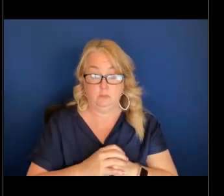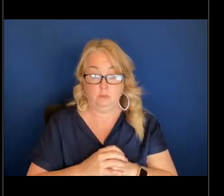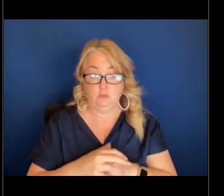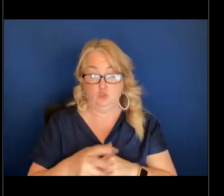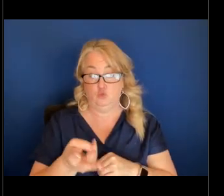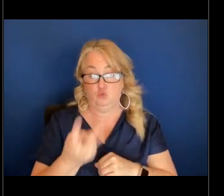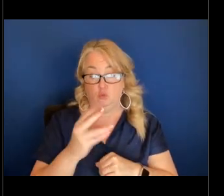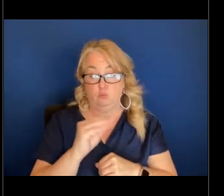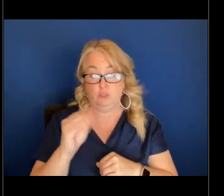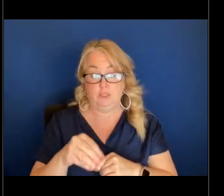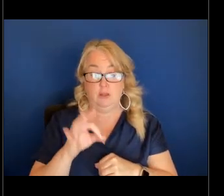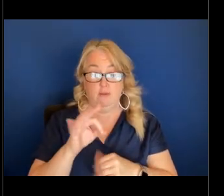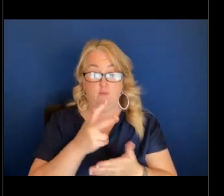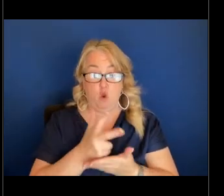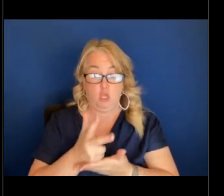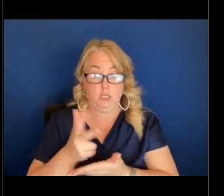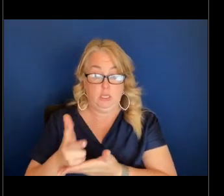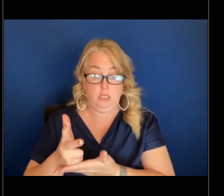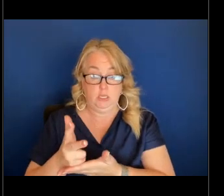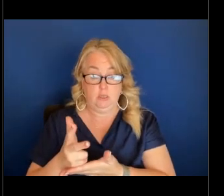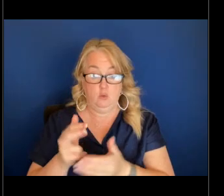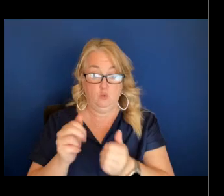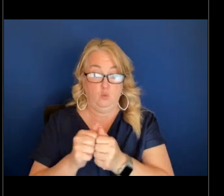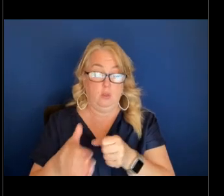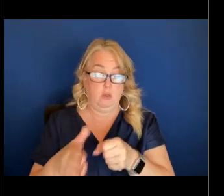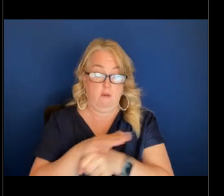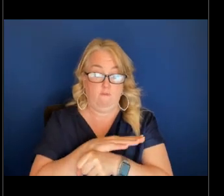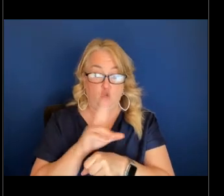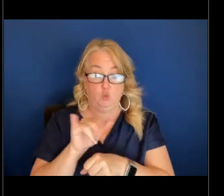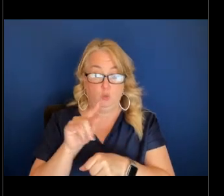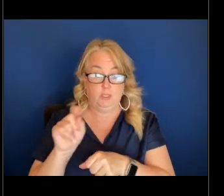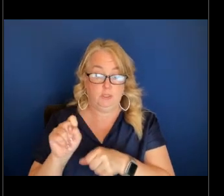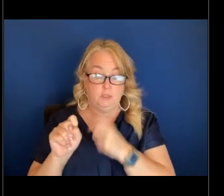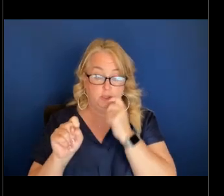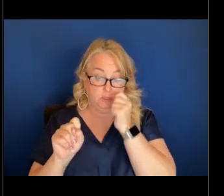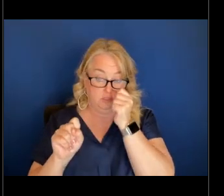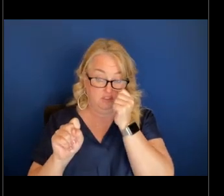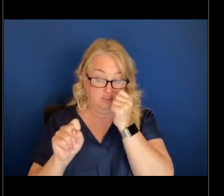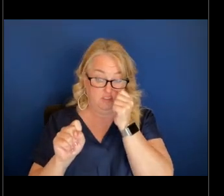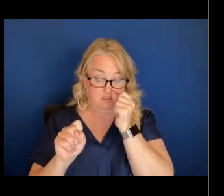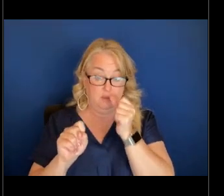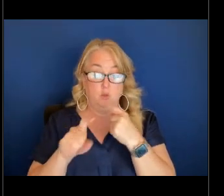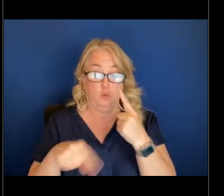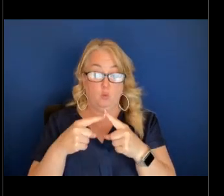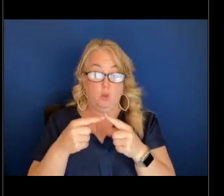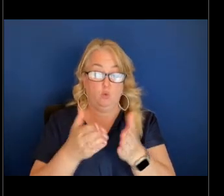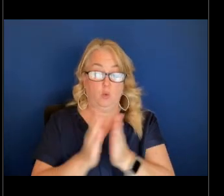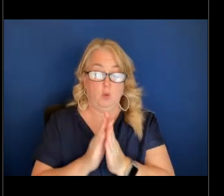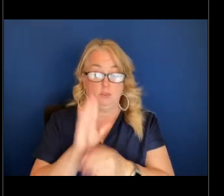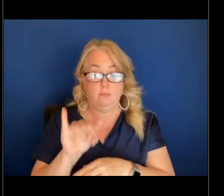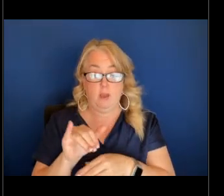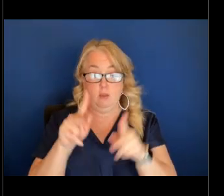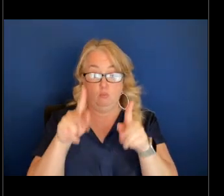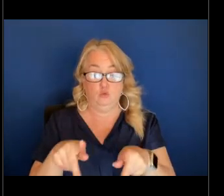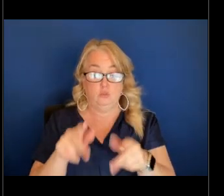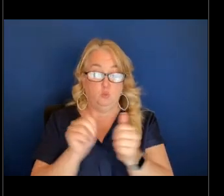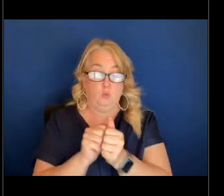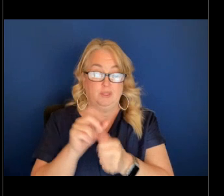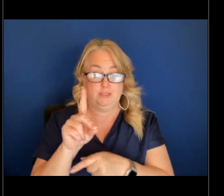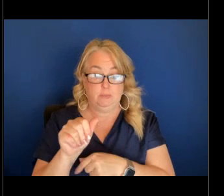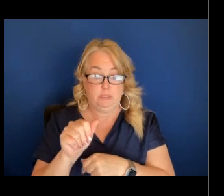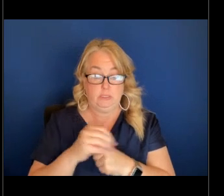2% of parking spaces serving covered dwelling units and upon request by persons with disabilities.